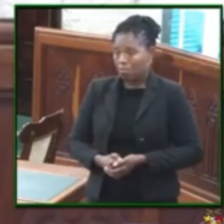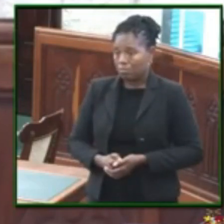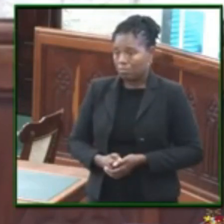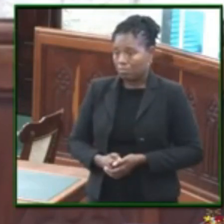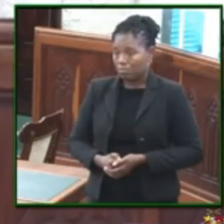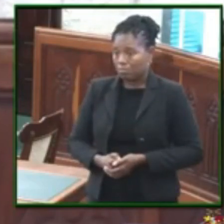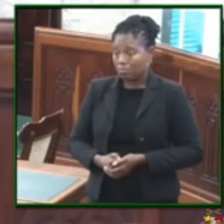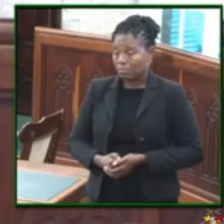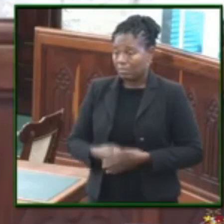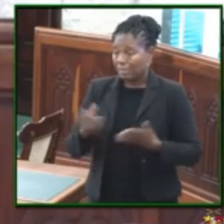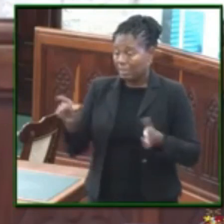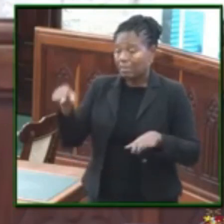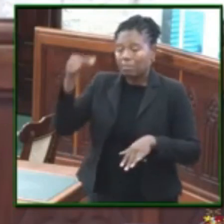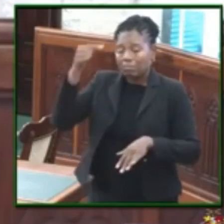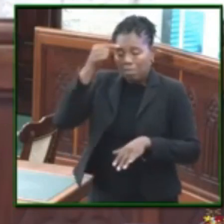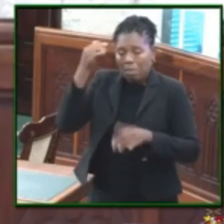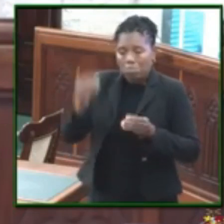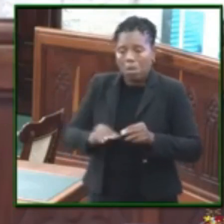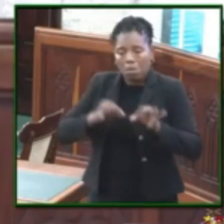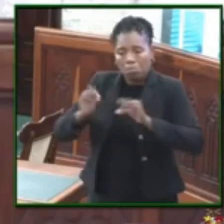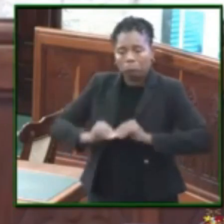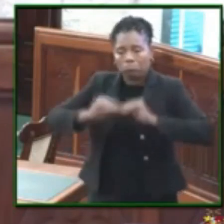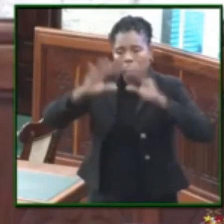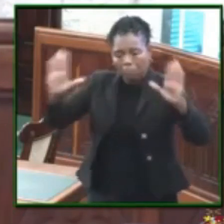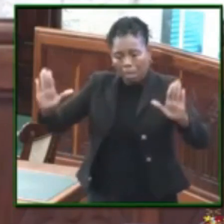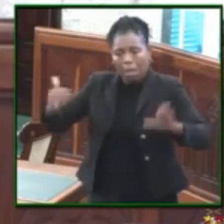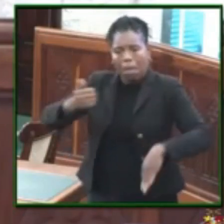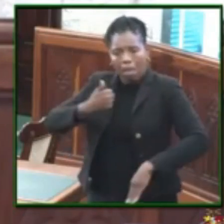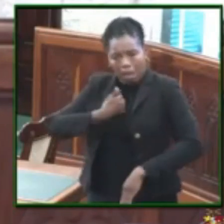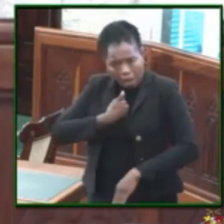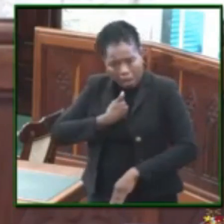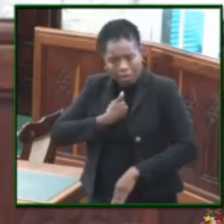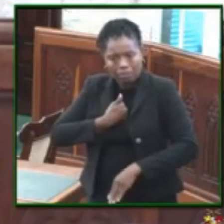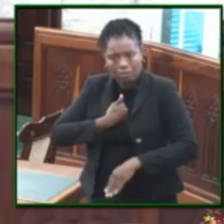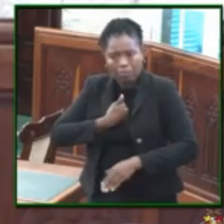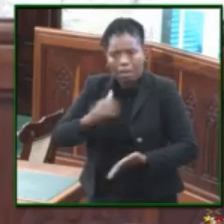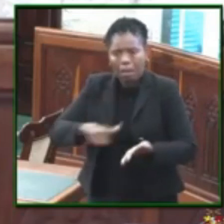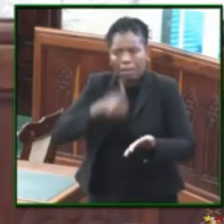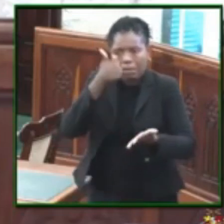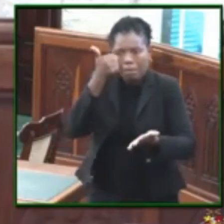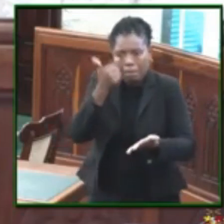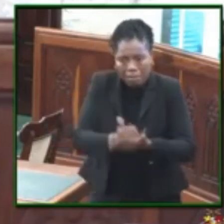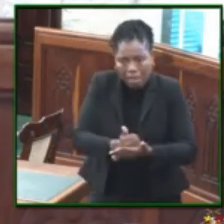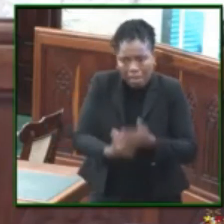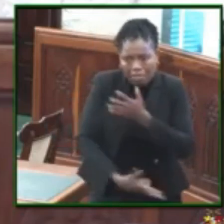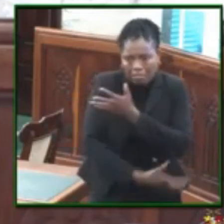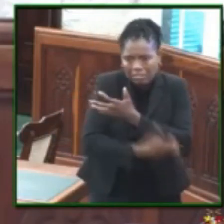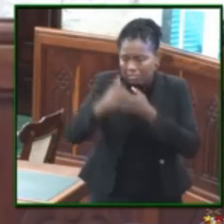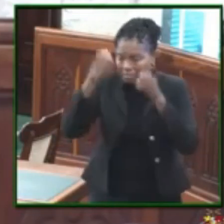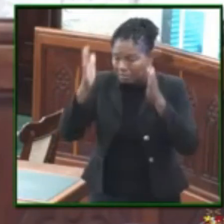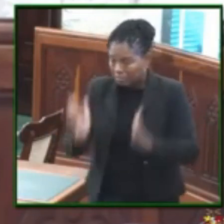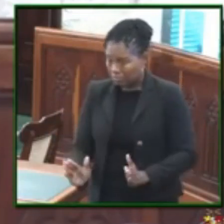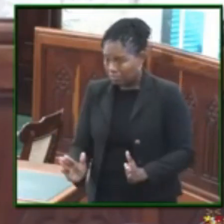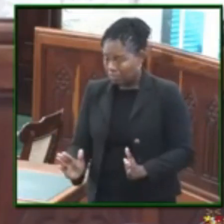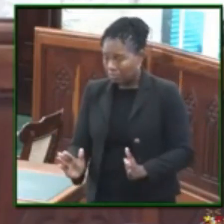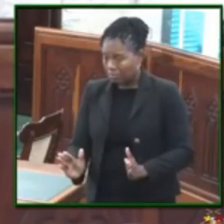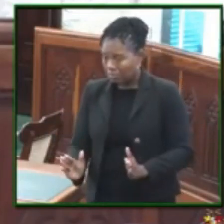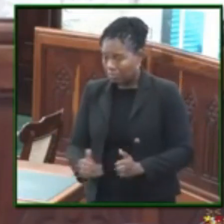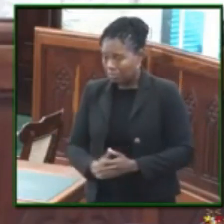Has this government now declared itself to be a bank robber? Is this government